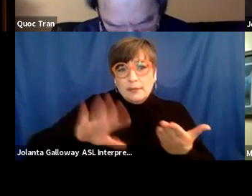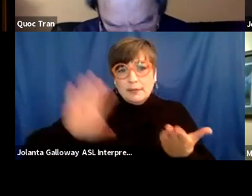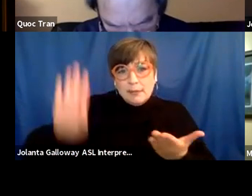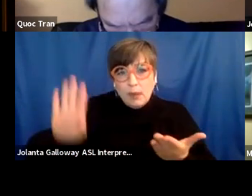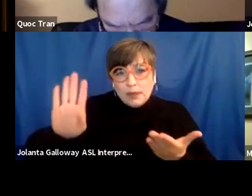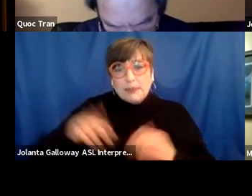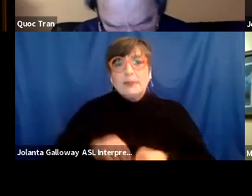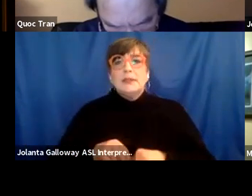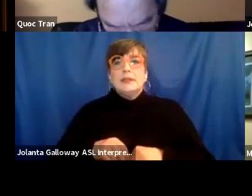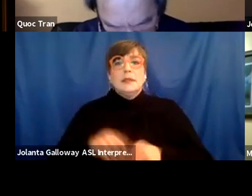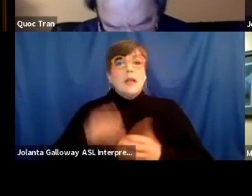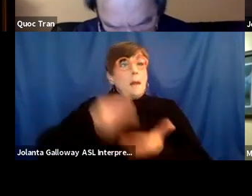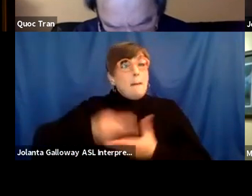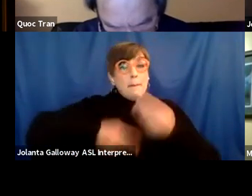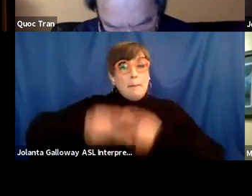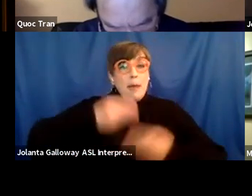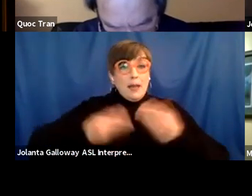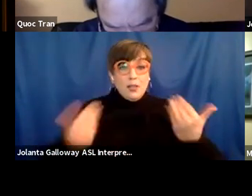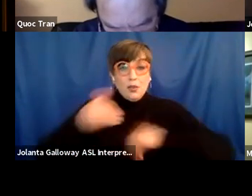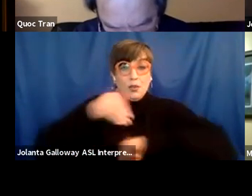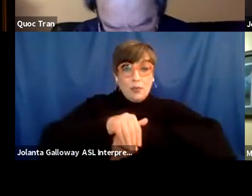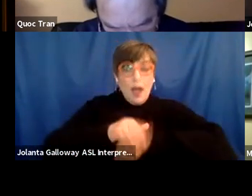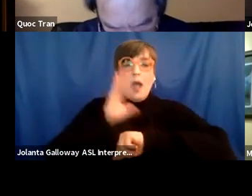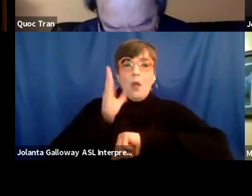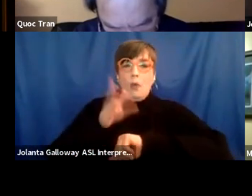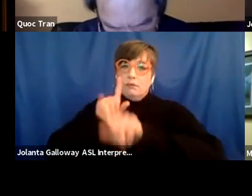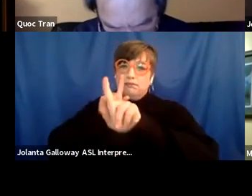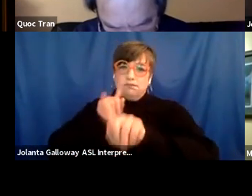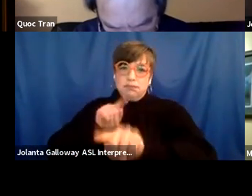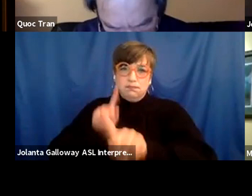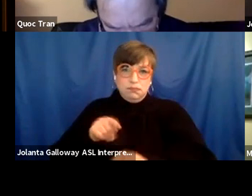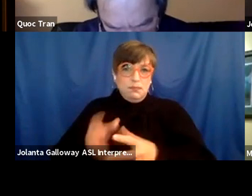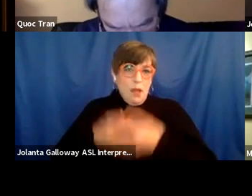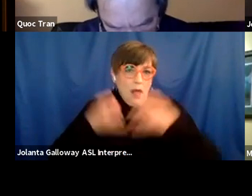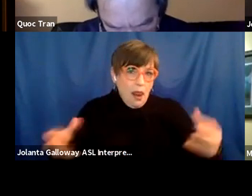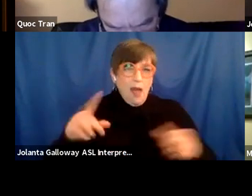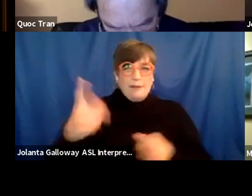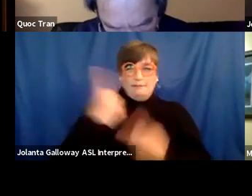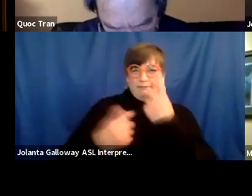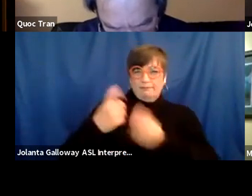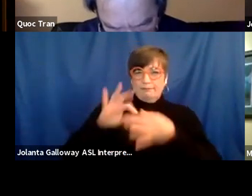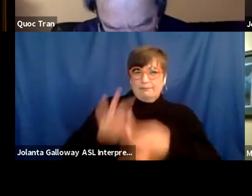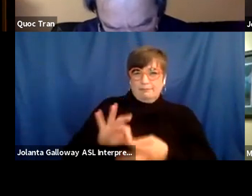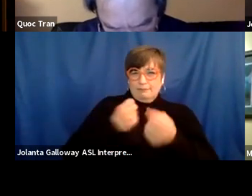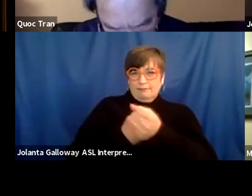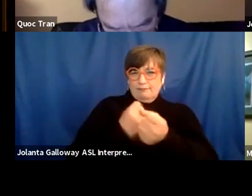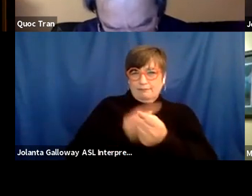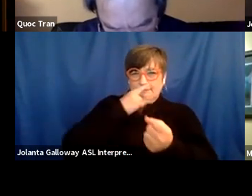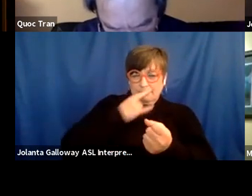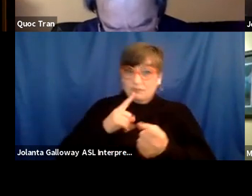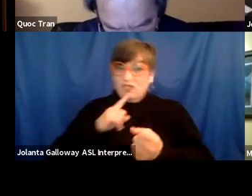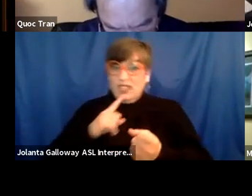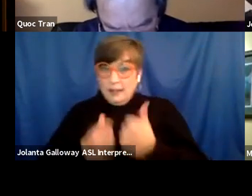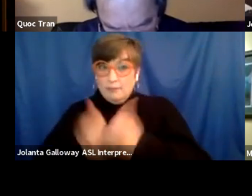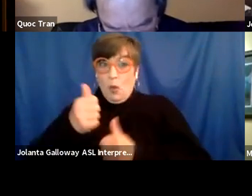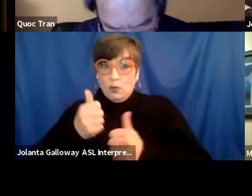will be presenting tonight is going to answer a lot of the questions that you have about supporting our kids, especially in the upper grades, which I'm really excited